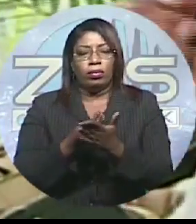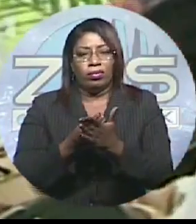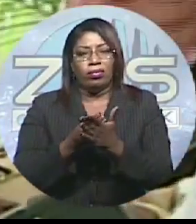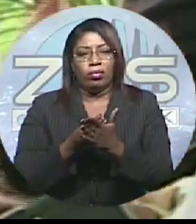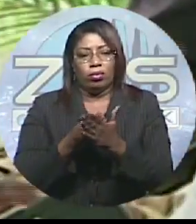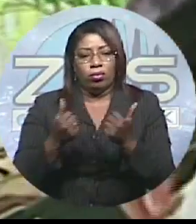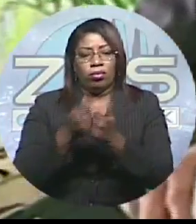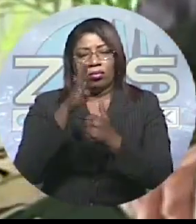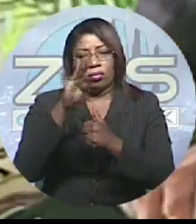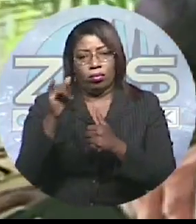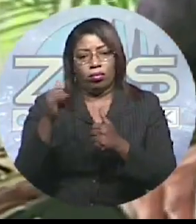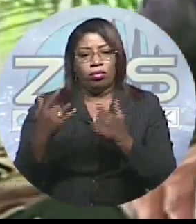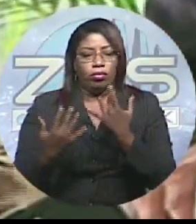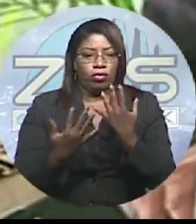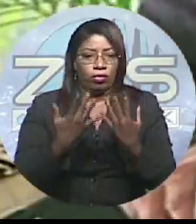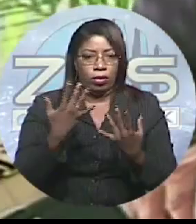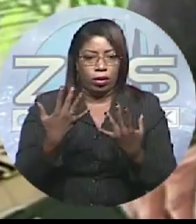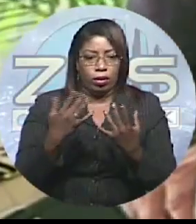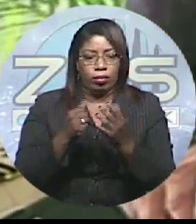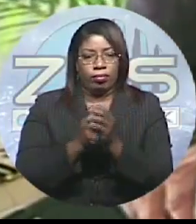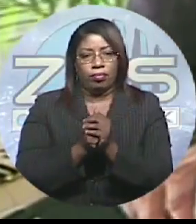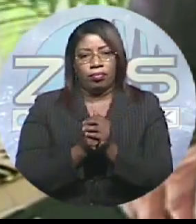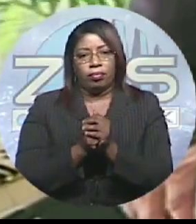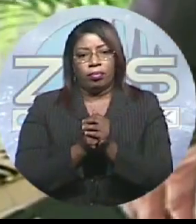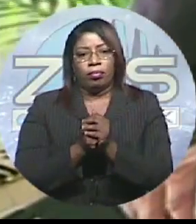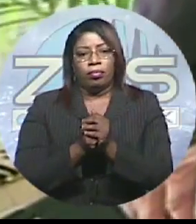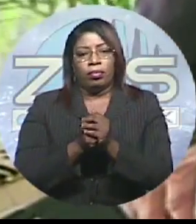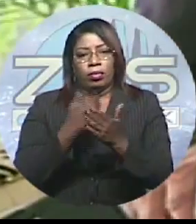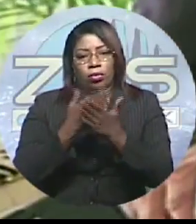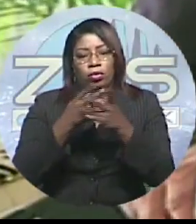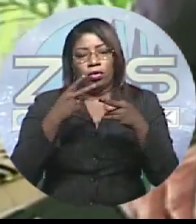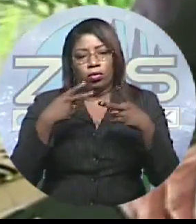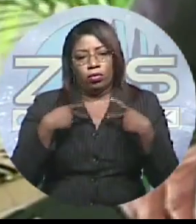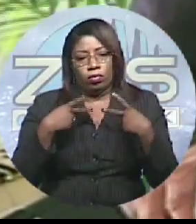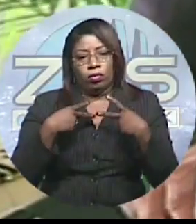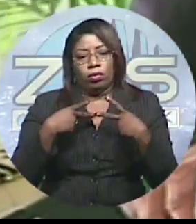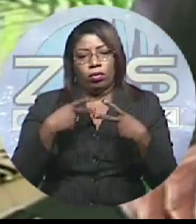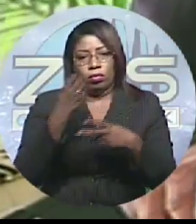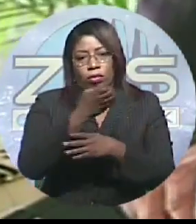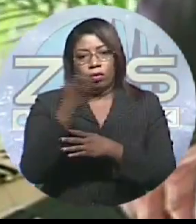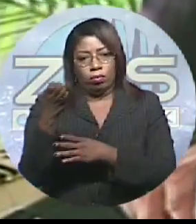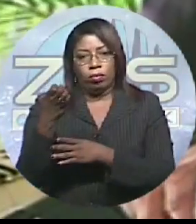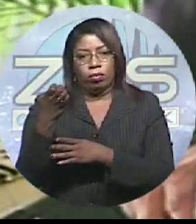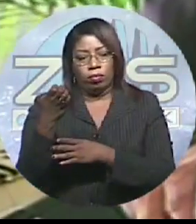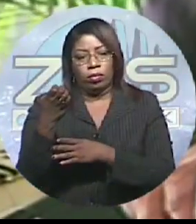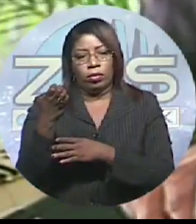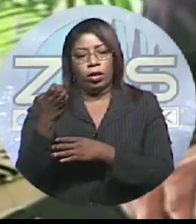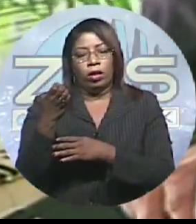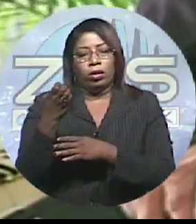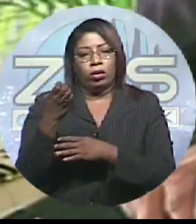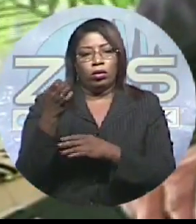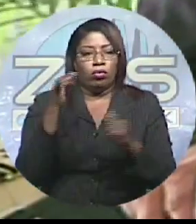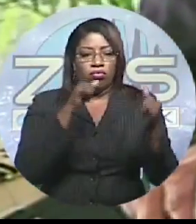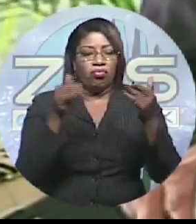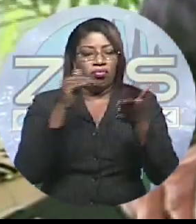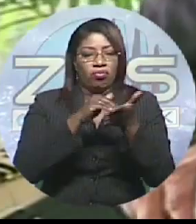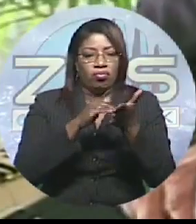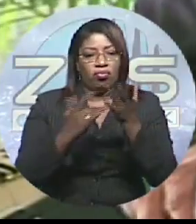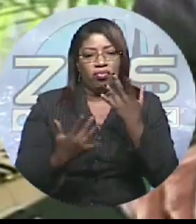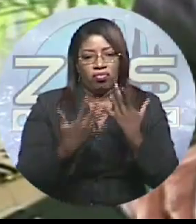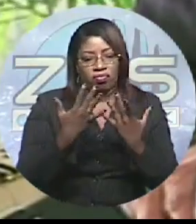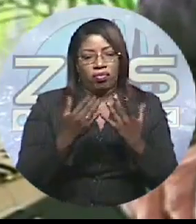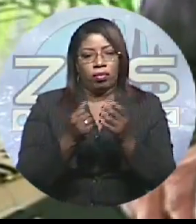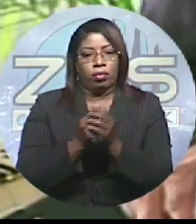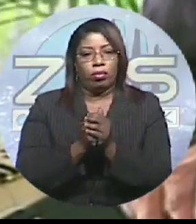that being able to have effective fire equipment more readily available to